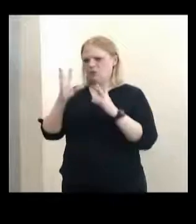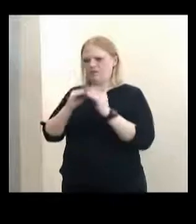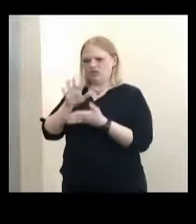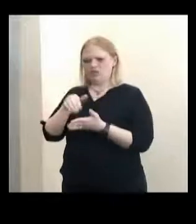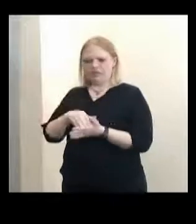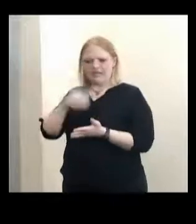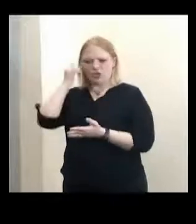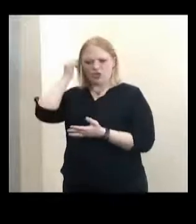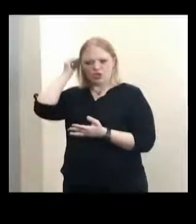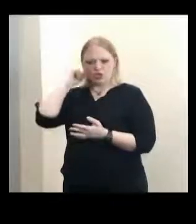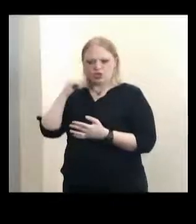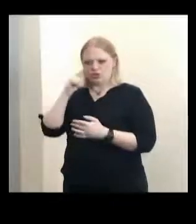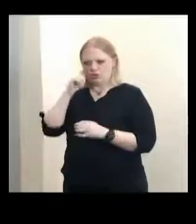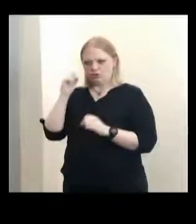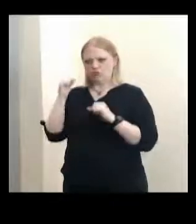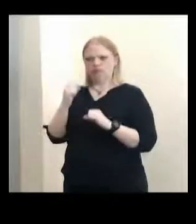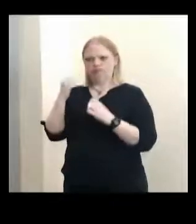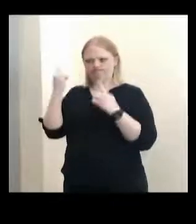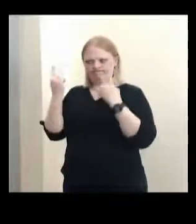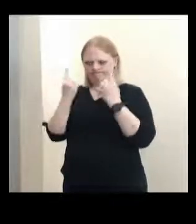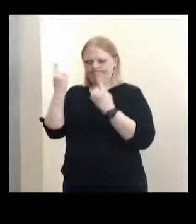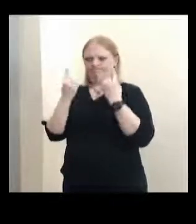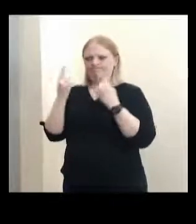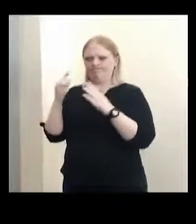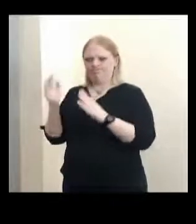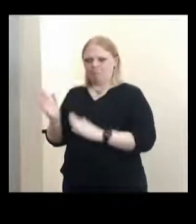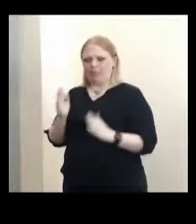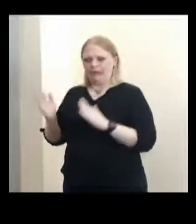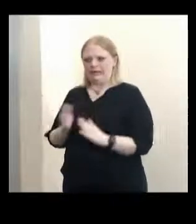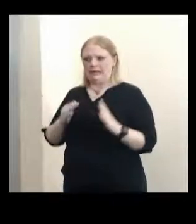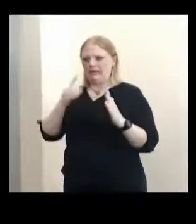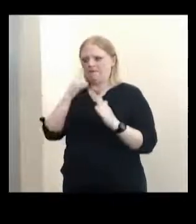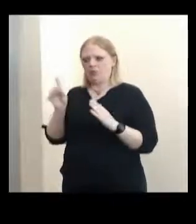was in strong consideration and in the planning stages for